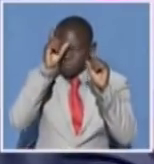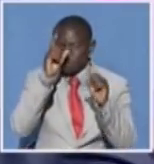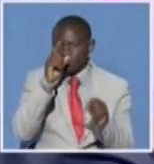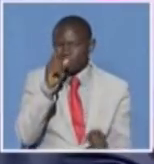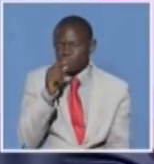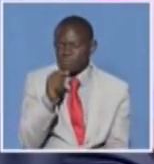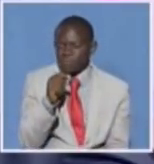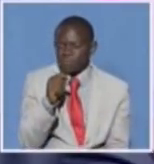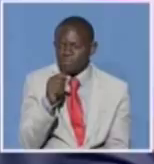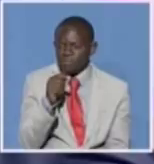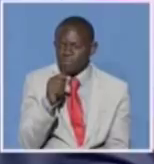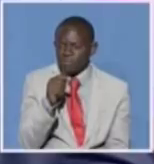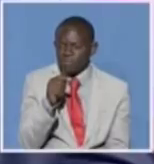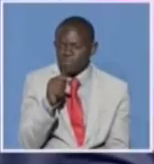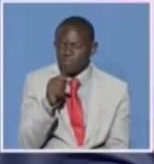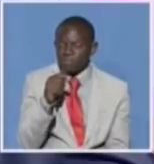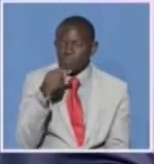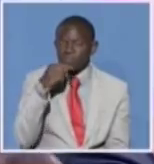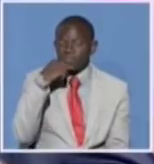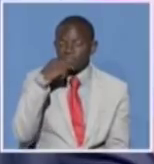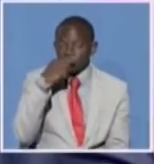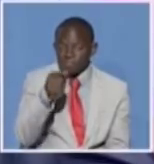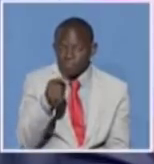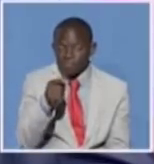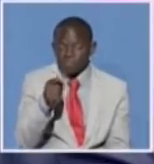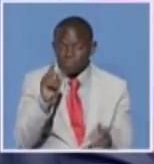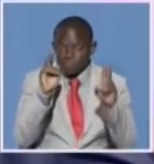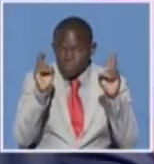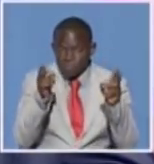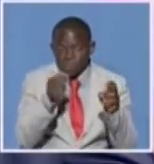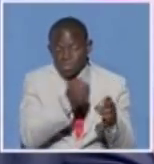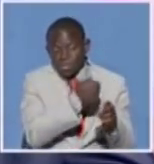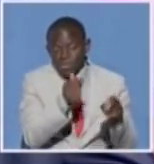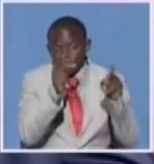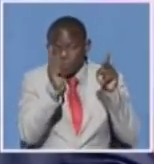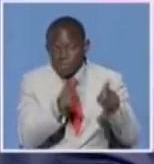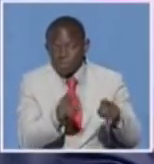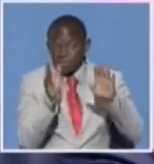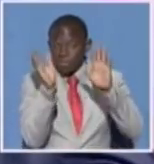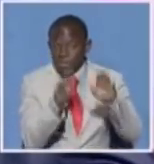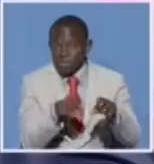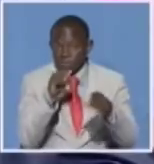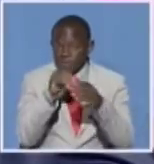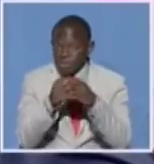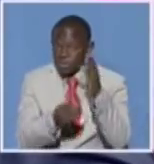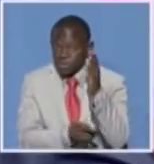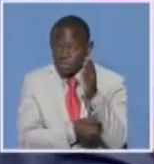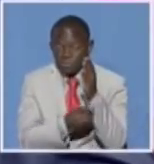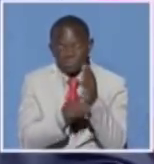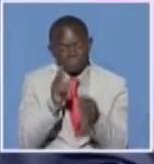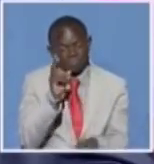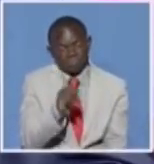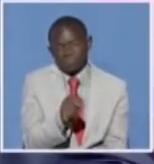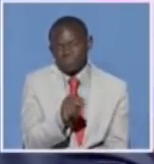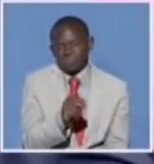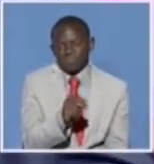concept of not leaving anyone behind. Now, what His Excellency desires and